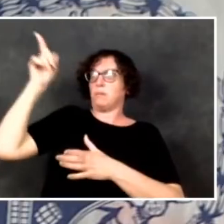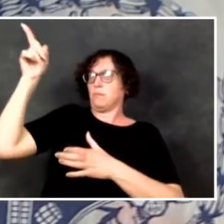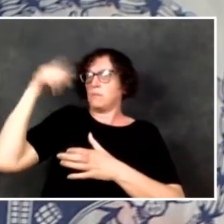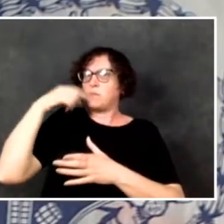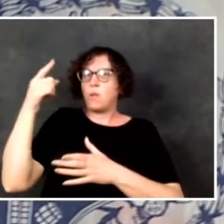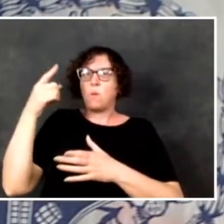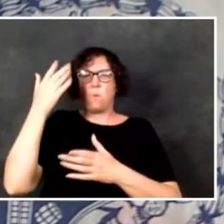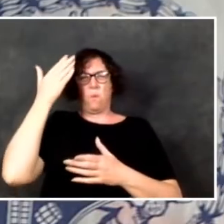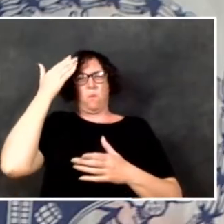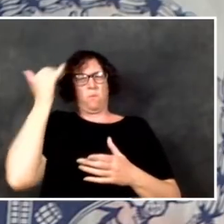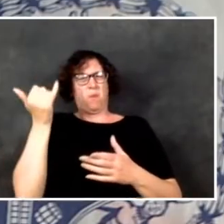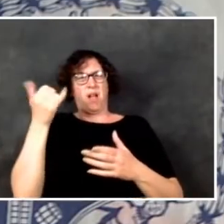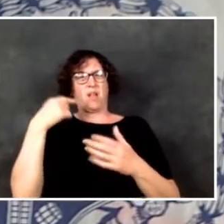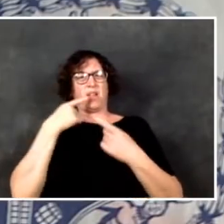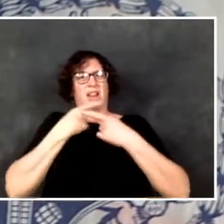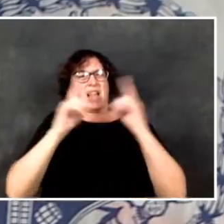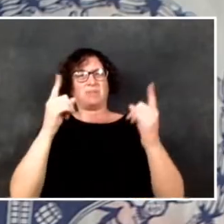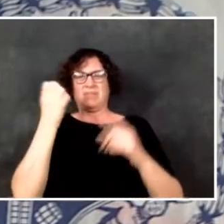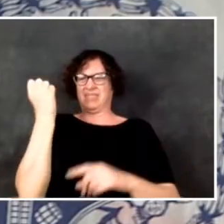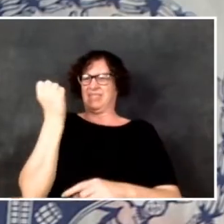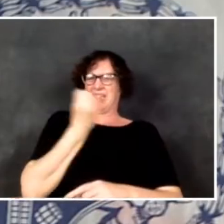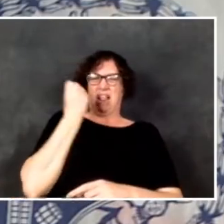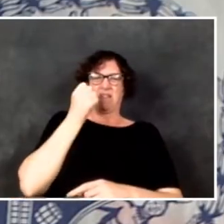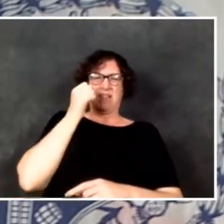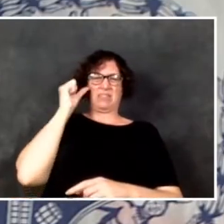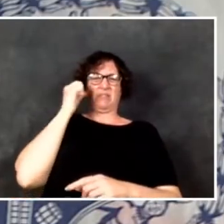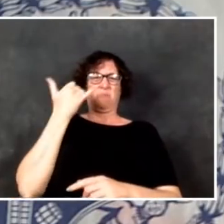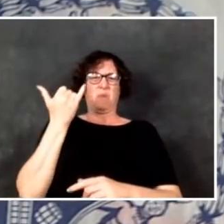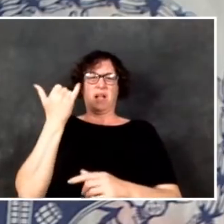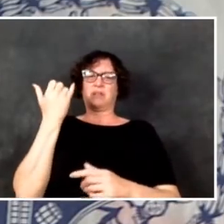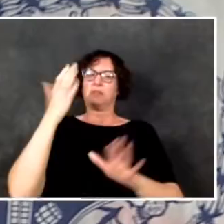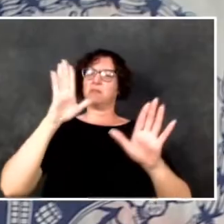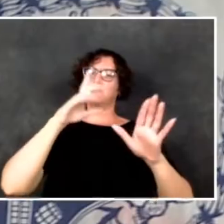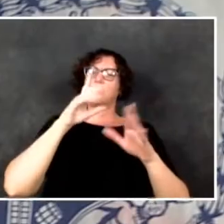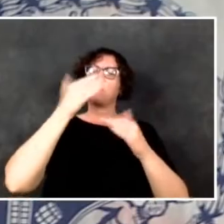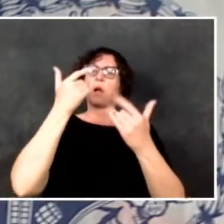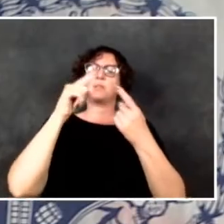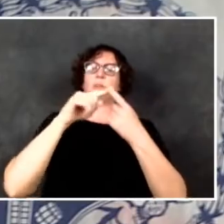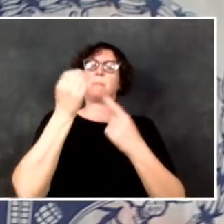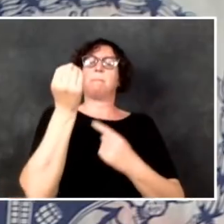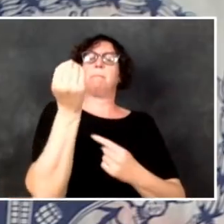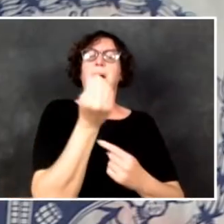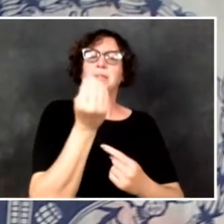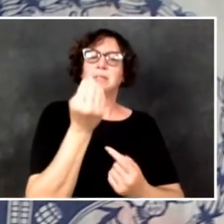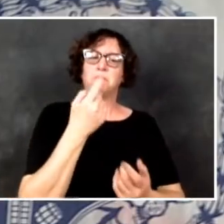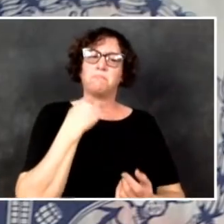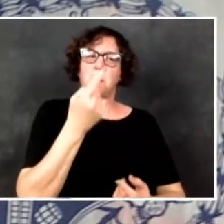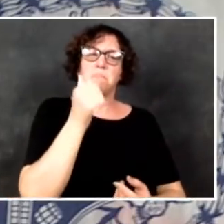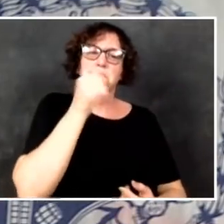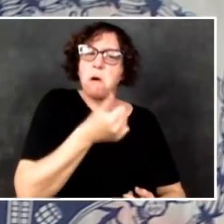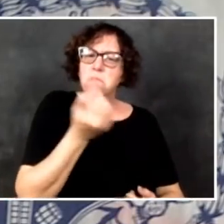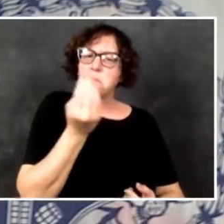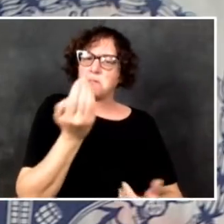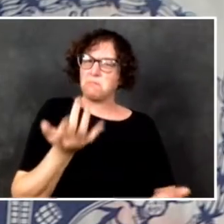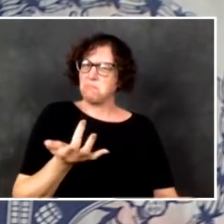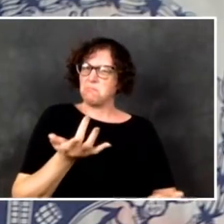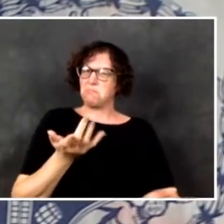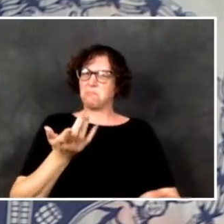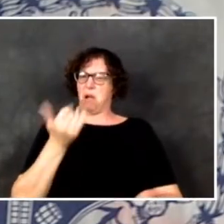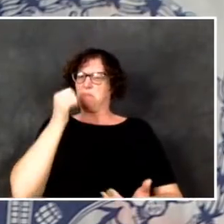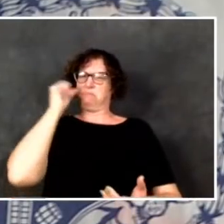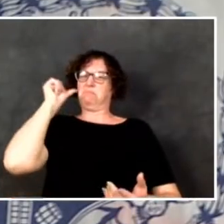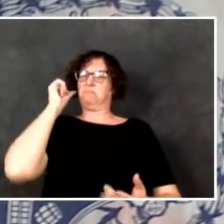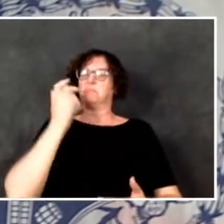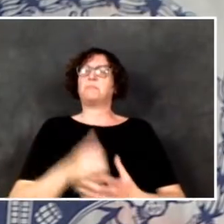Katie, thank you, and happy Easter to you. The decision was made on Friday evening. It